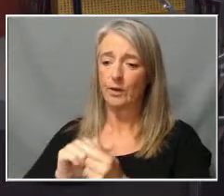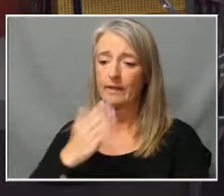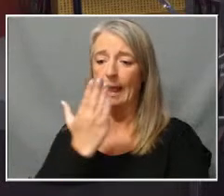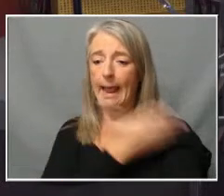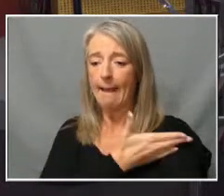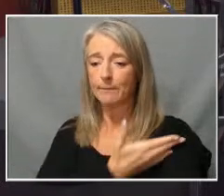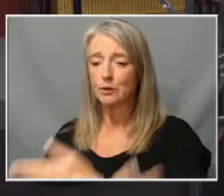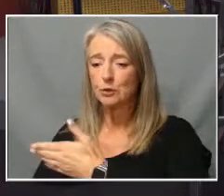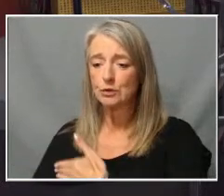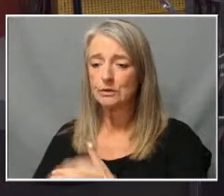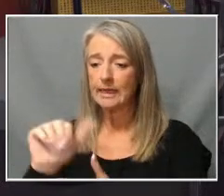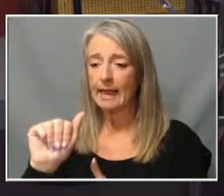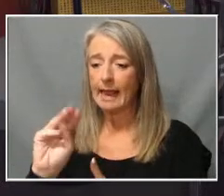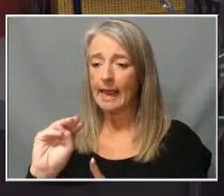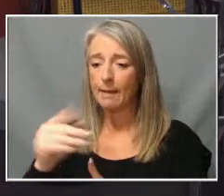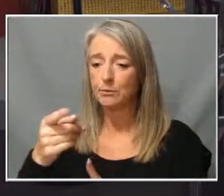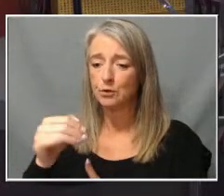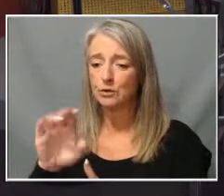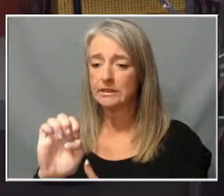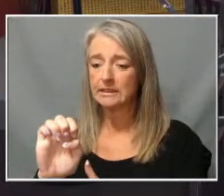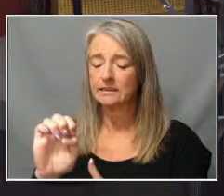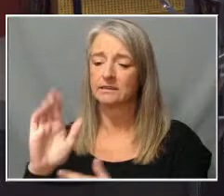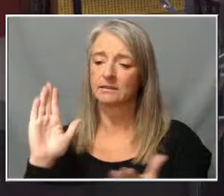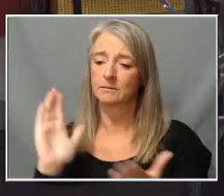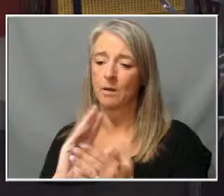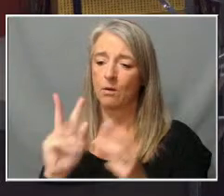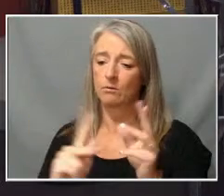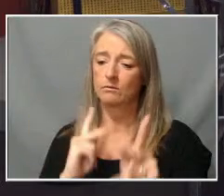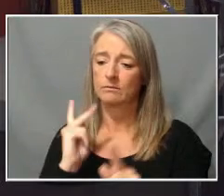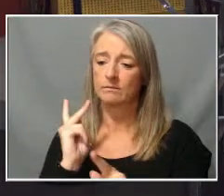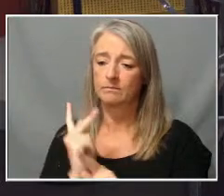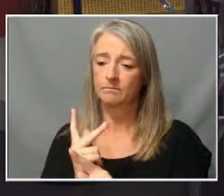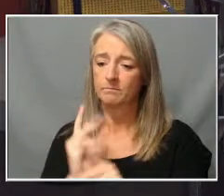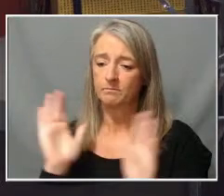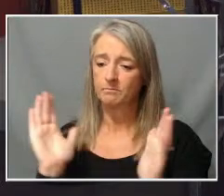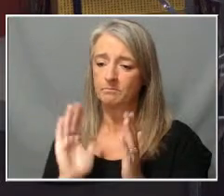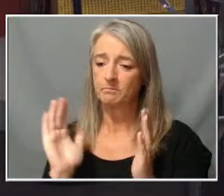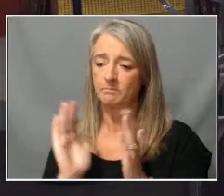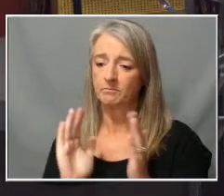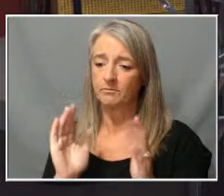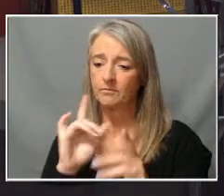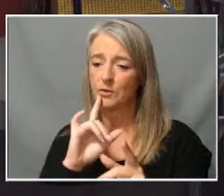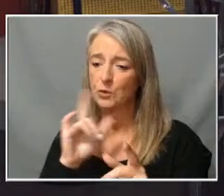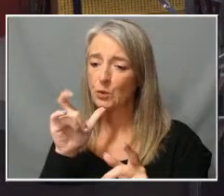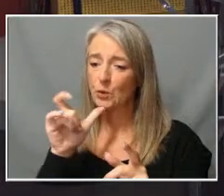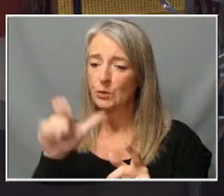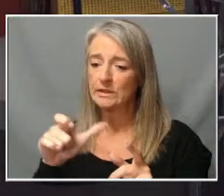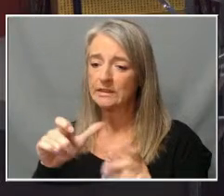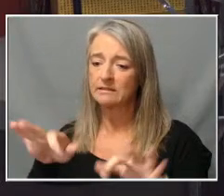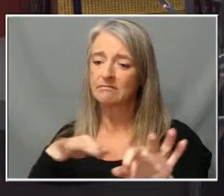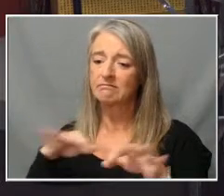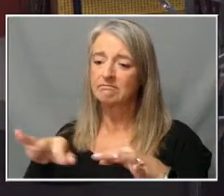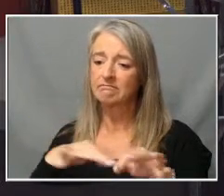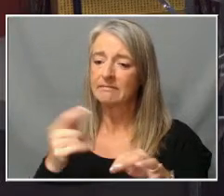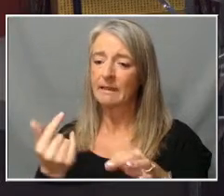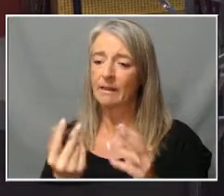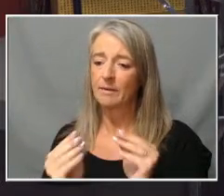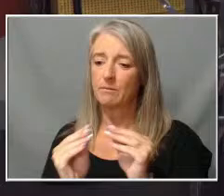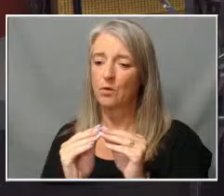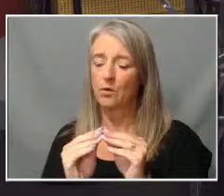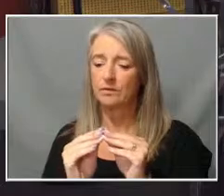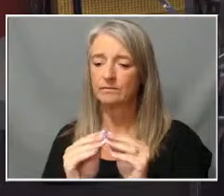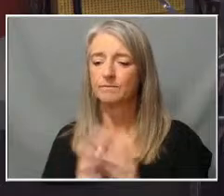very small portion of the disabled community and people who need prosthetics. Just explain a little bit more about that. Yeah, it's